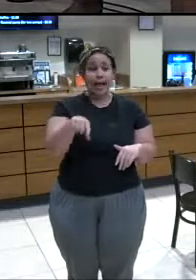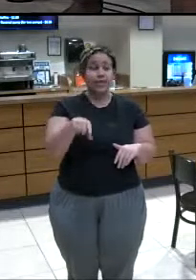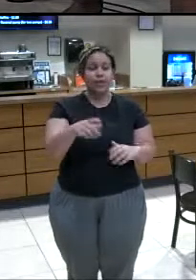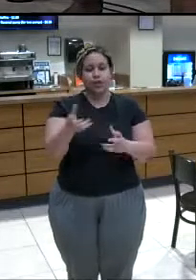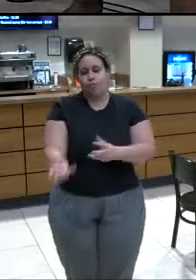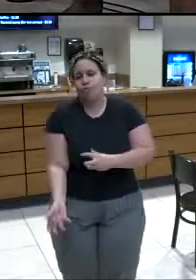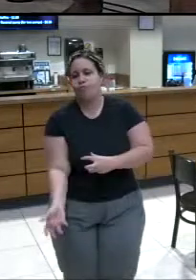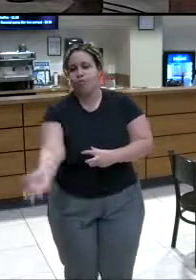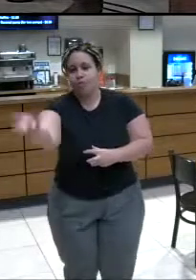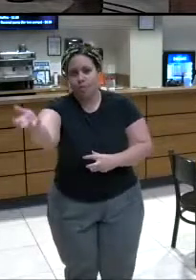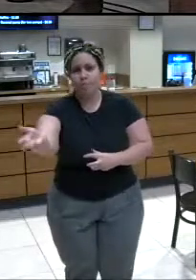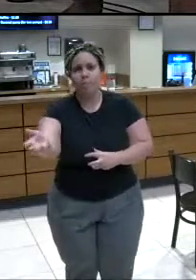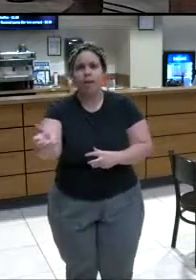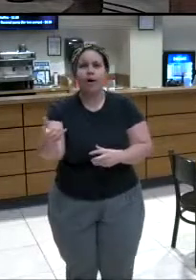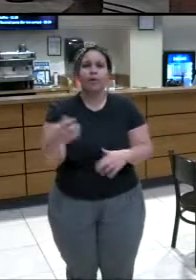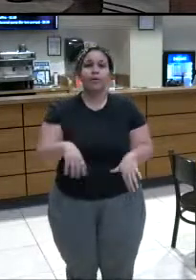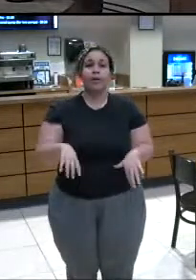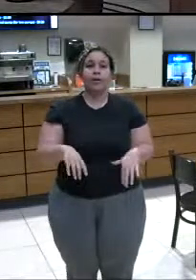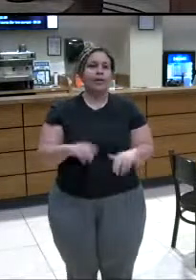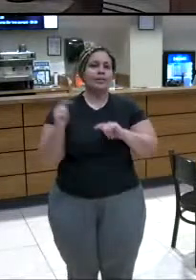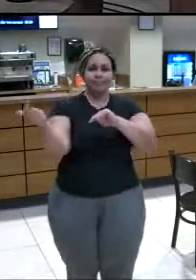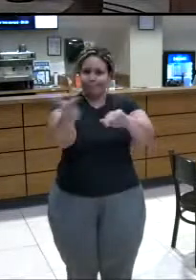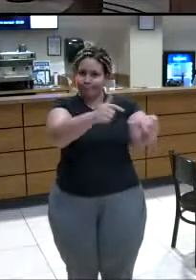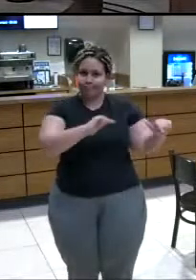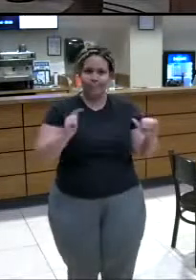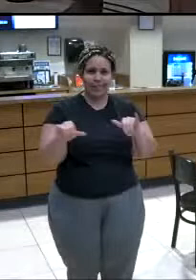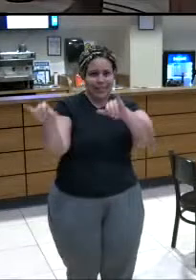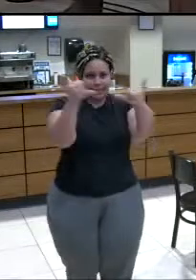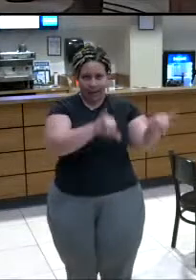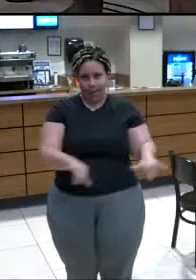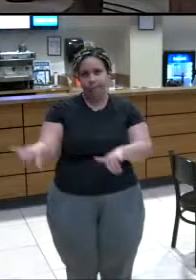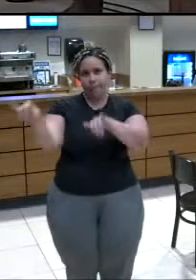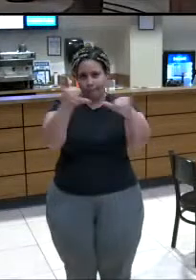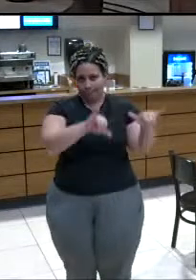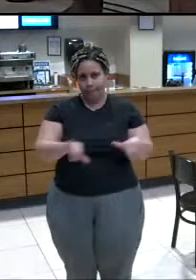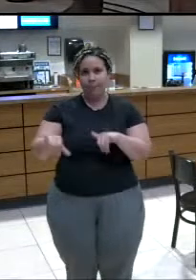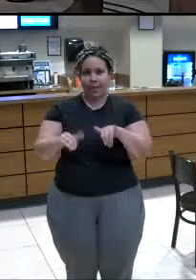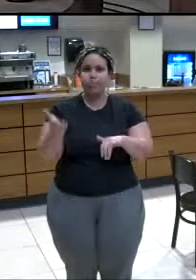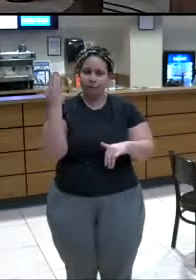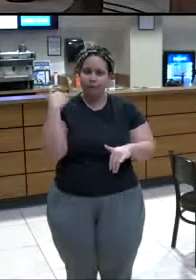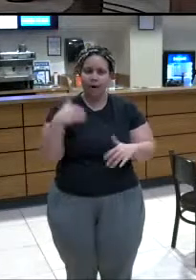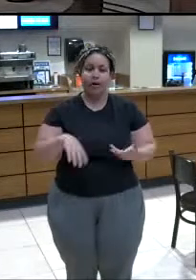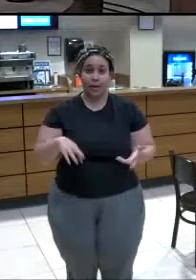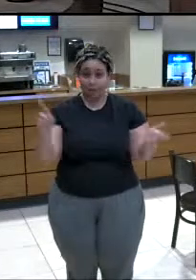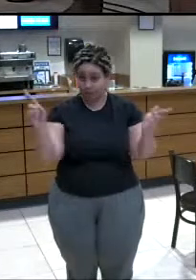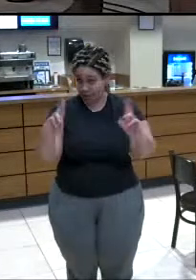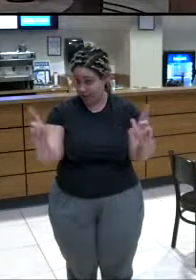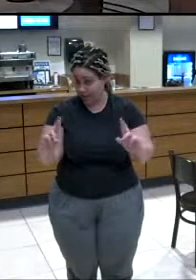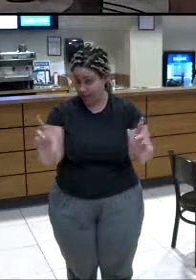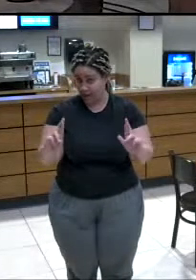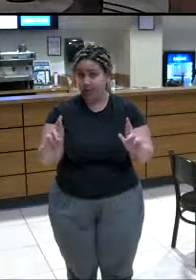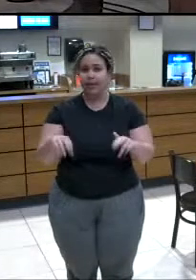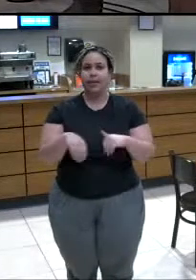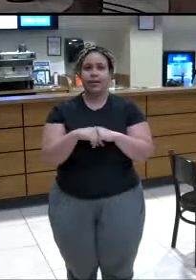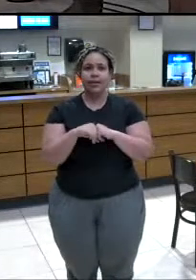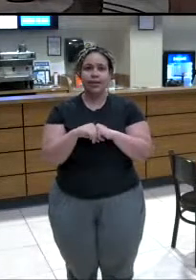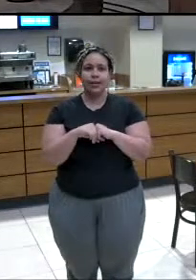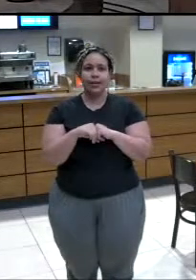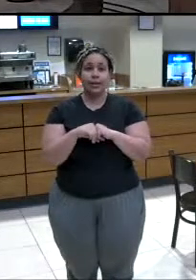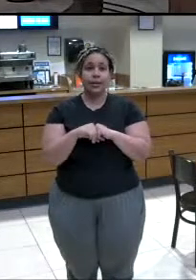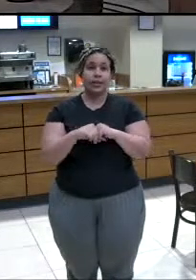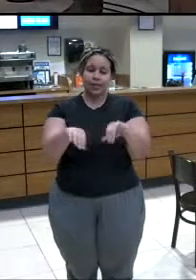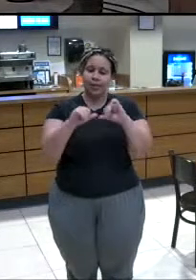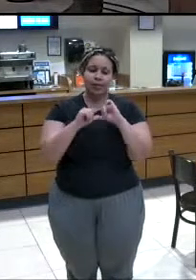and maintain that same sequence. All right. You ready? All right. Let's see. Pass the ball and maintain